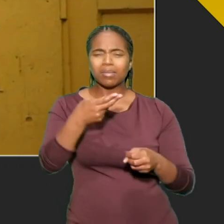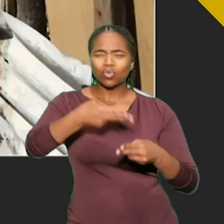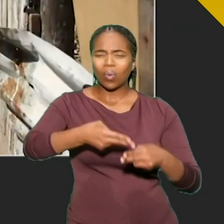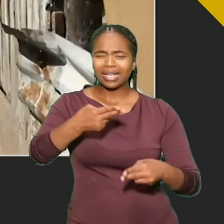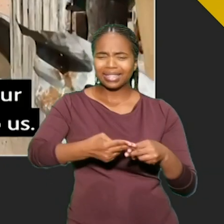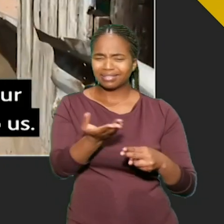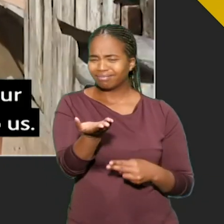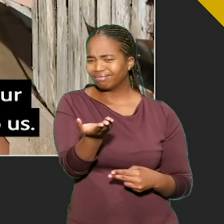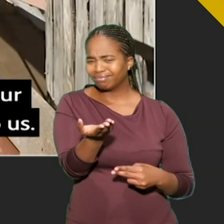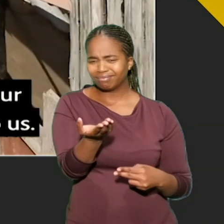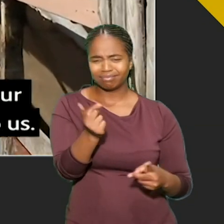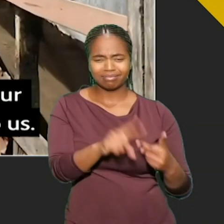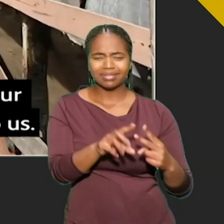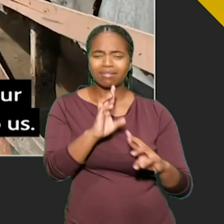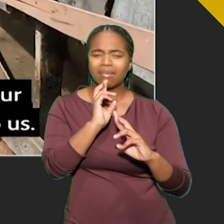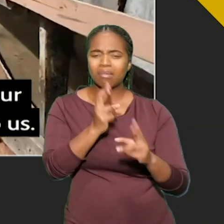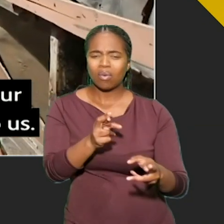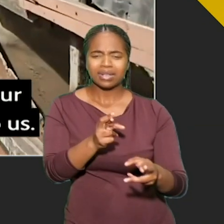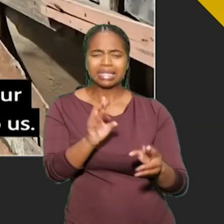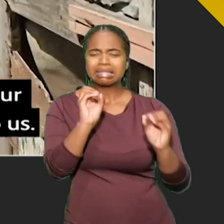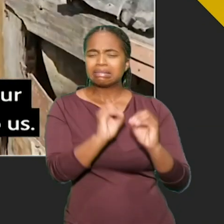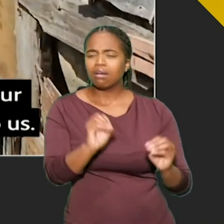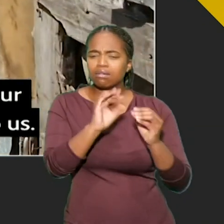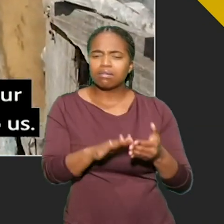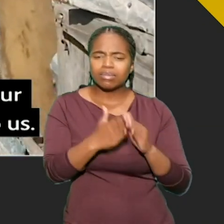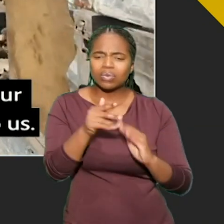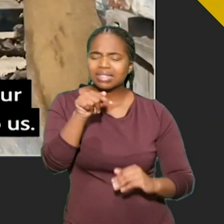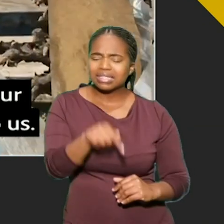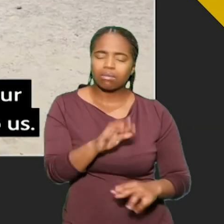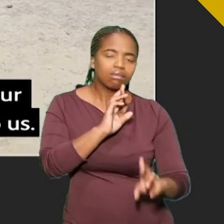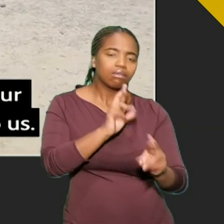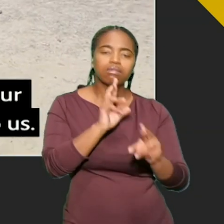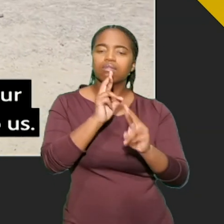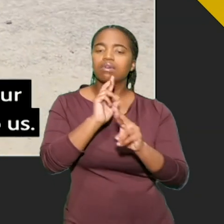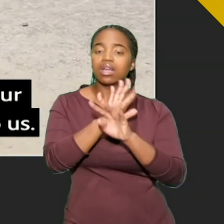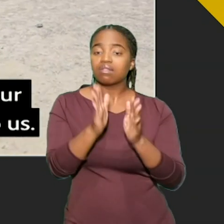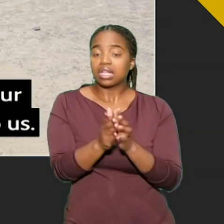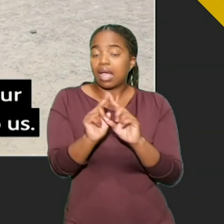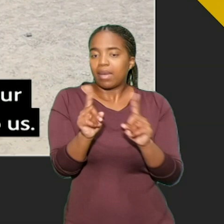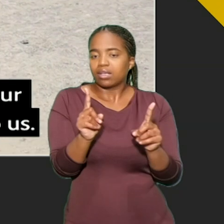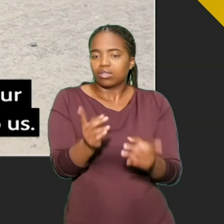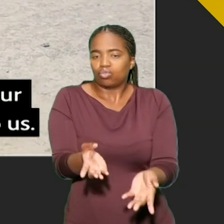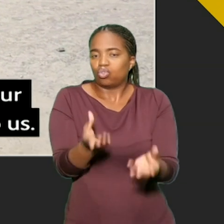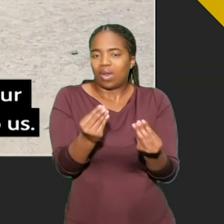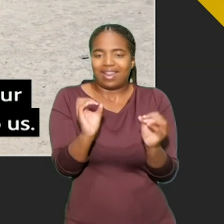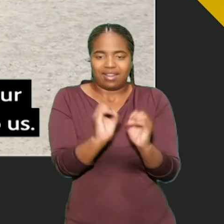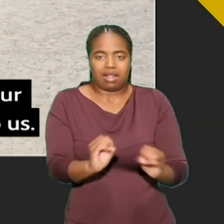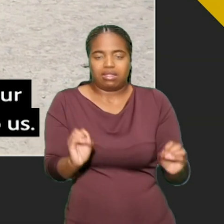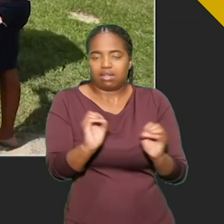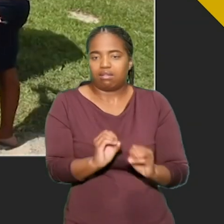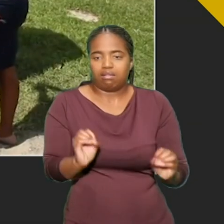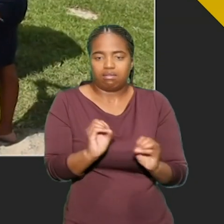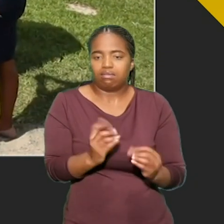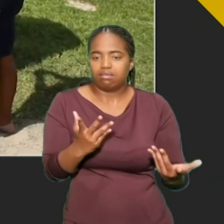zalapha, siyaripota yonke into yalapha ekumele kukuhlala kwalapha, siyaripota, but akho nto esiyifumanayo eyiyo